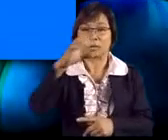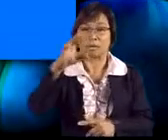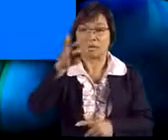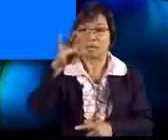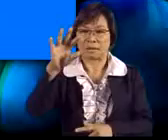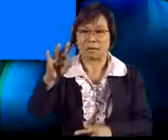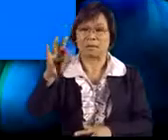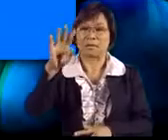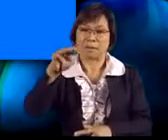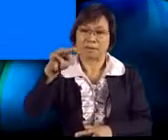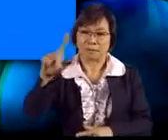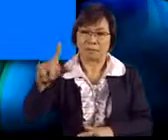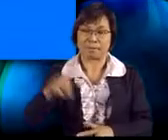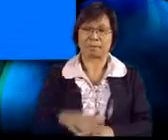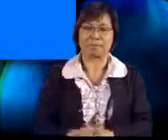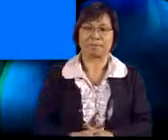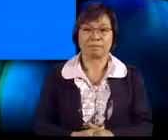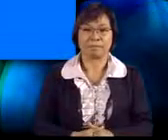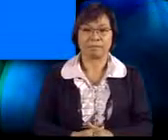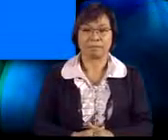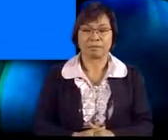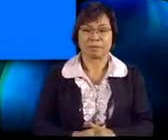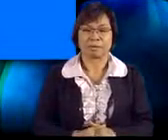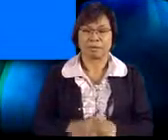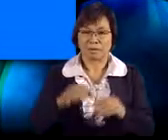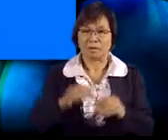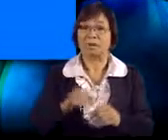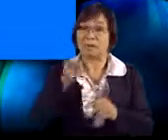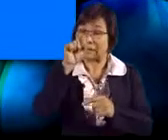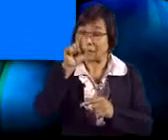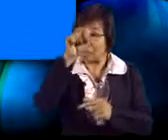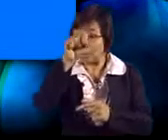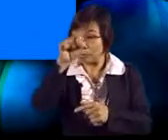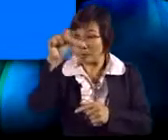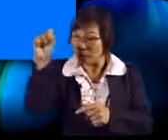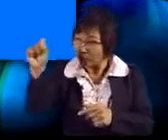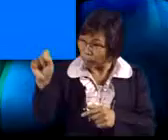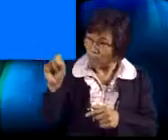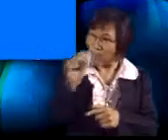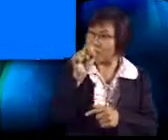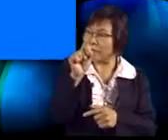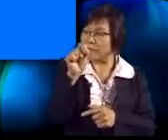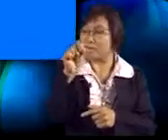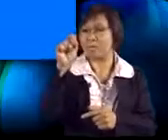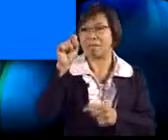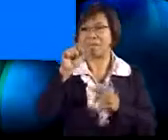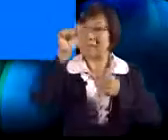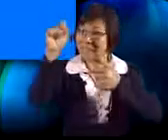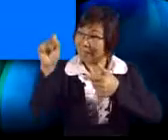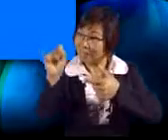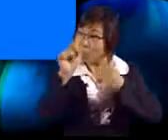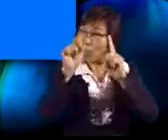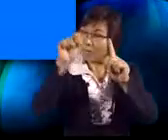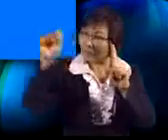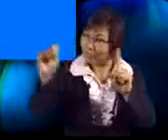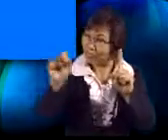189 milliliters. Move 1 decimal place to the left. Do you get